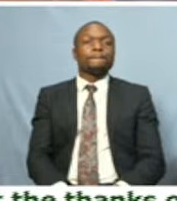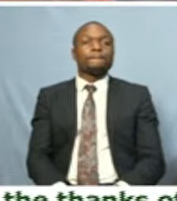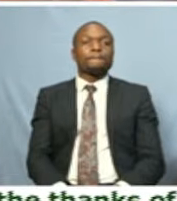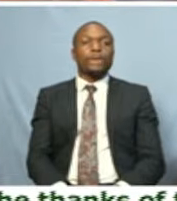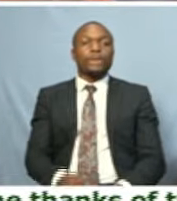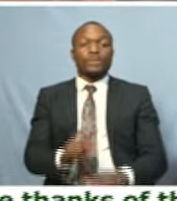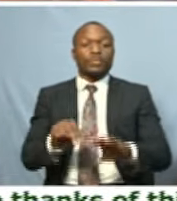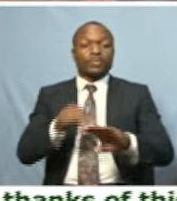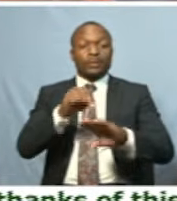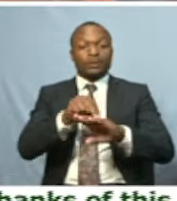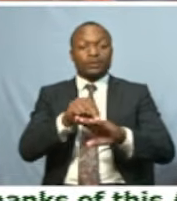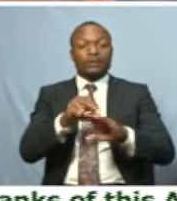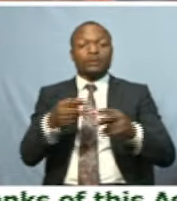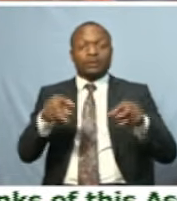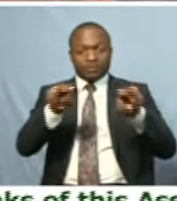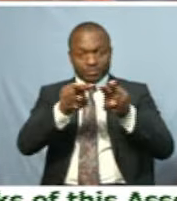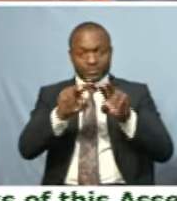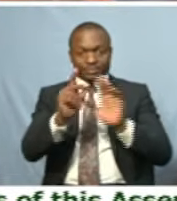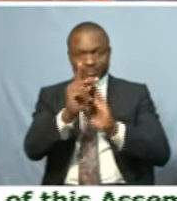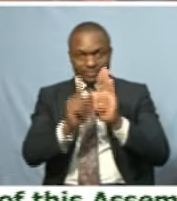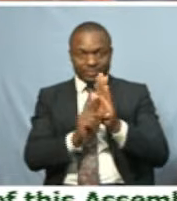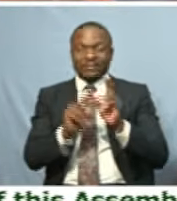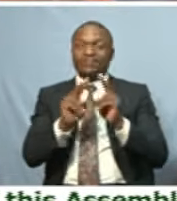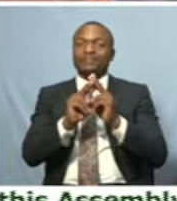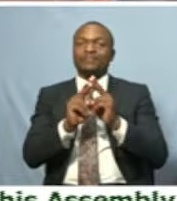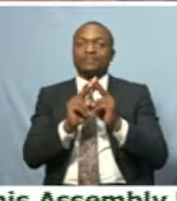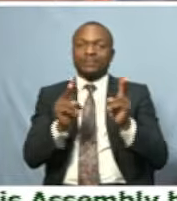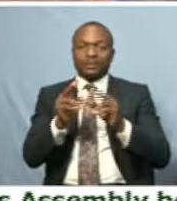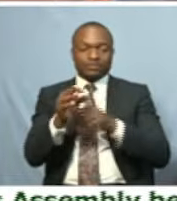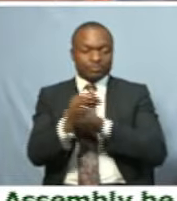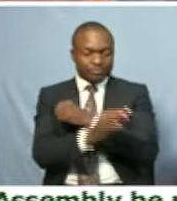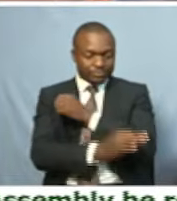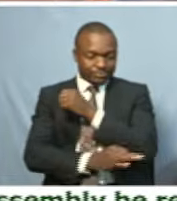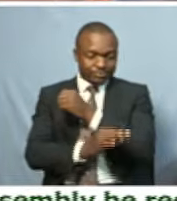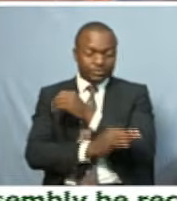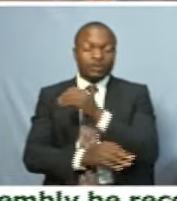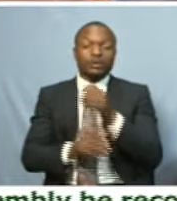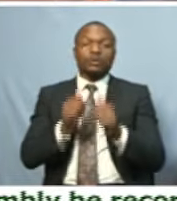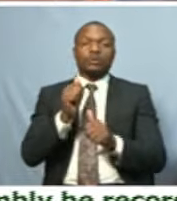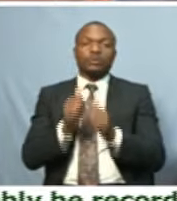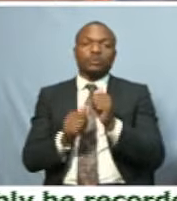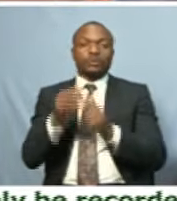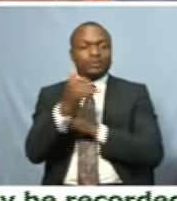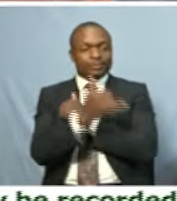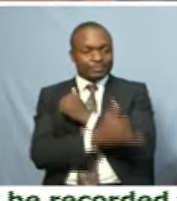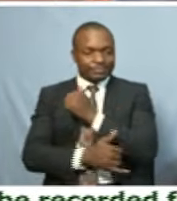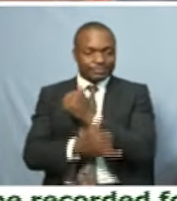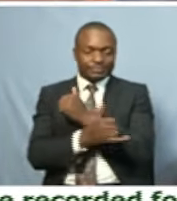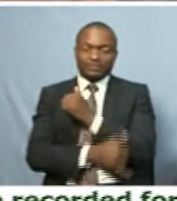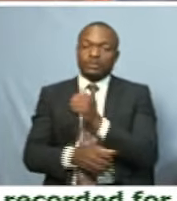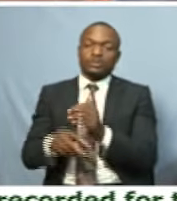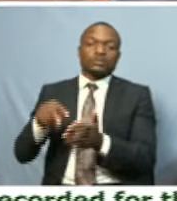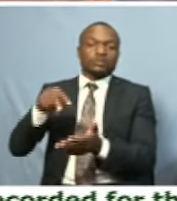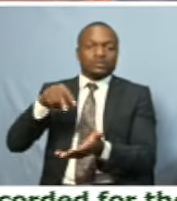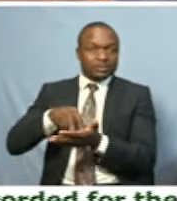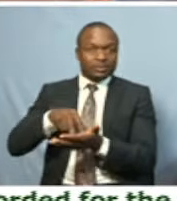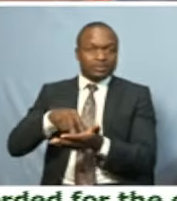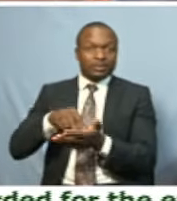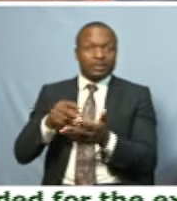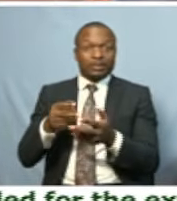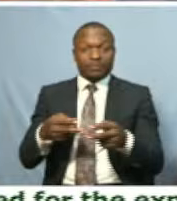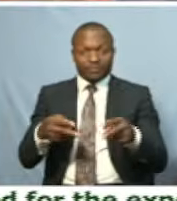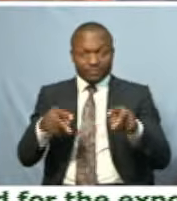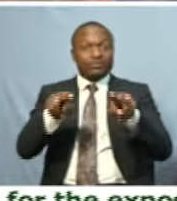that national values and principles are the very foundation upon which our country stands. The